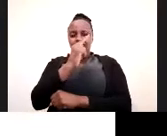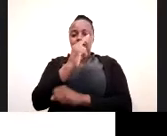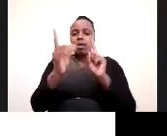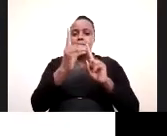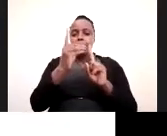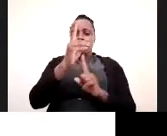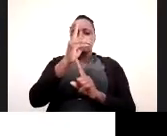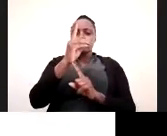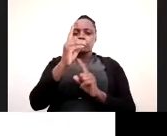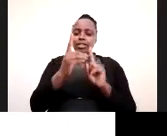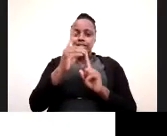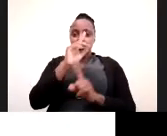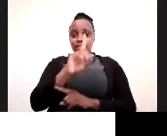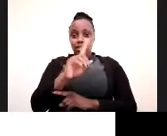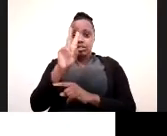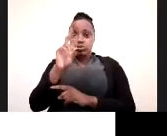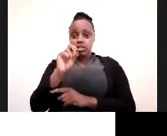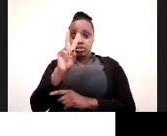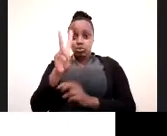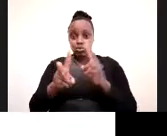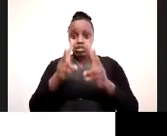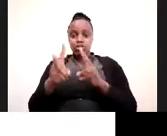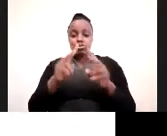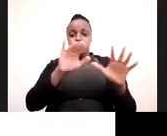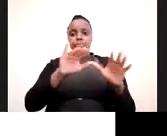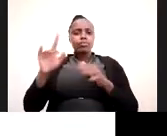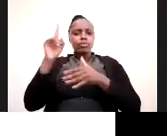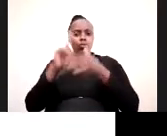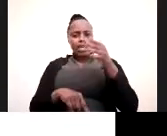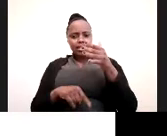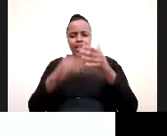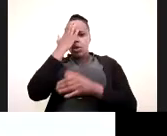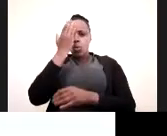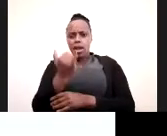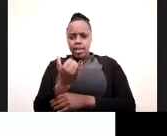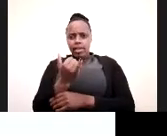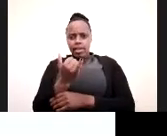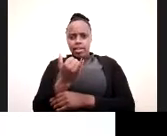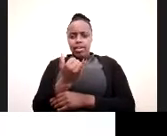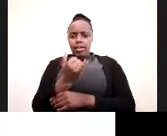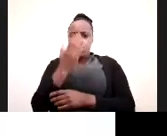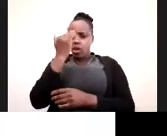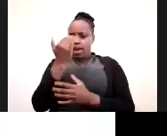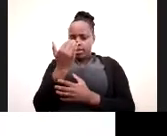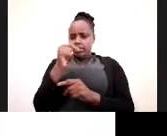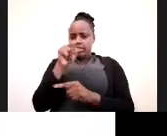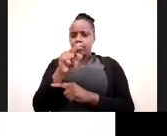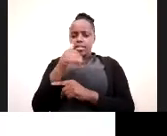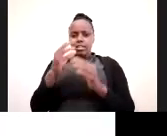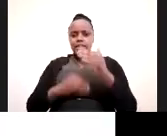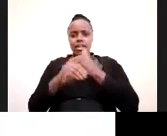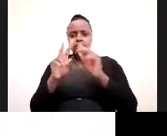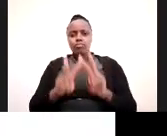January 2022. We can move on. Next slide. What is why a reform and what is the added value? Why